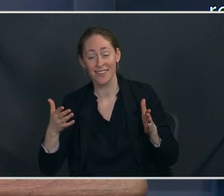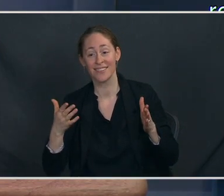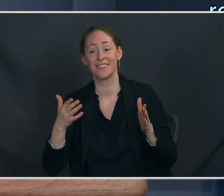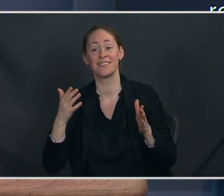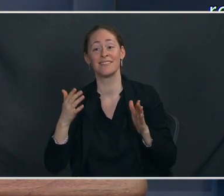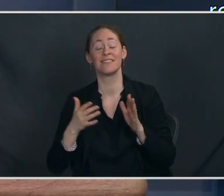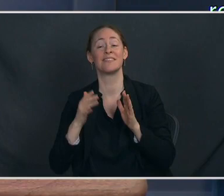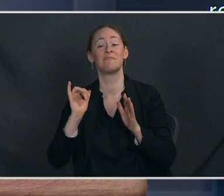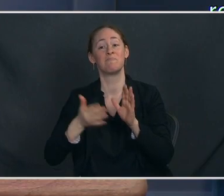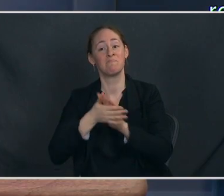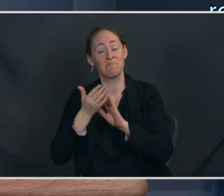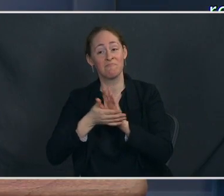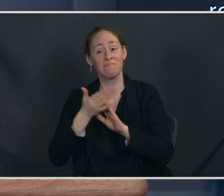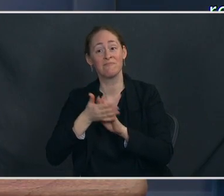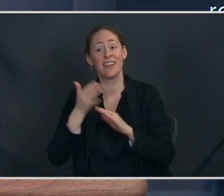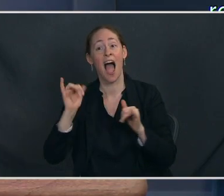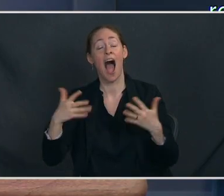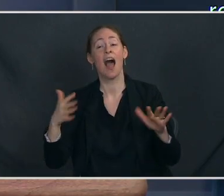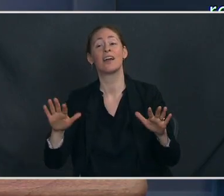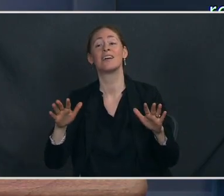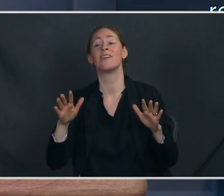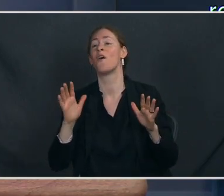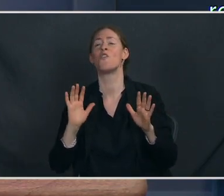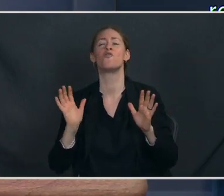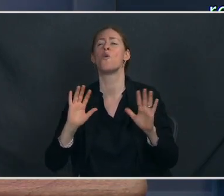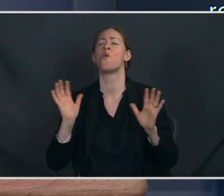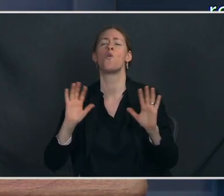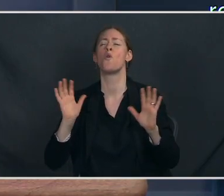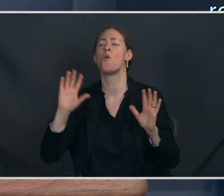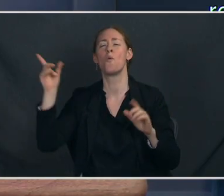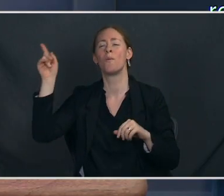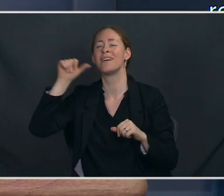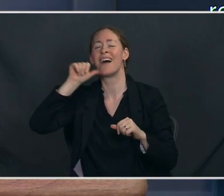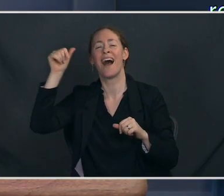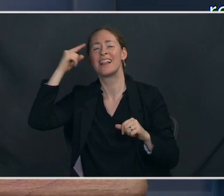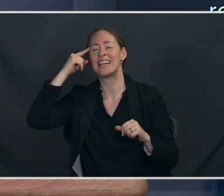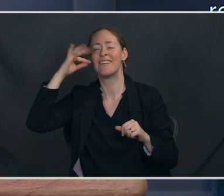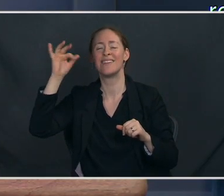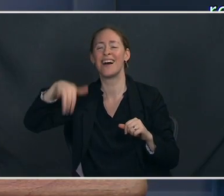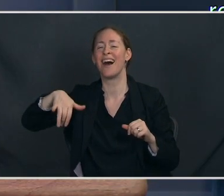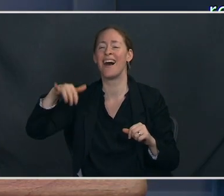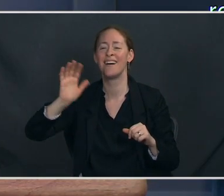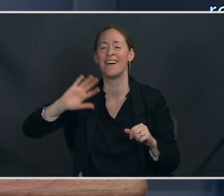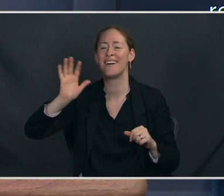priorities? Not high. I can confirm for you, I'm not running for governor of Connecticut in the